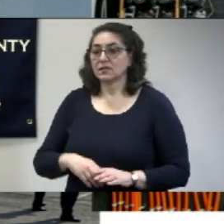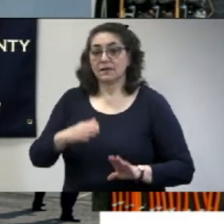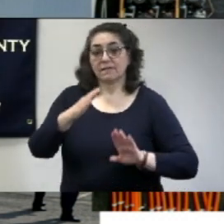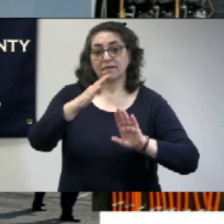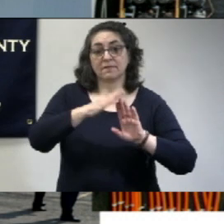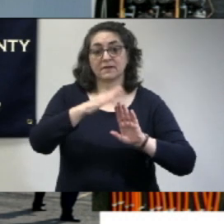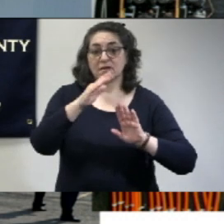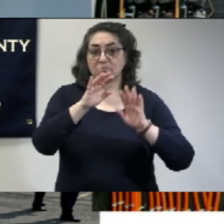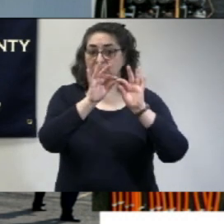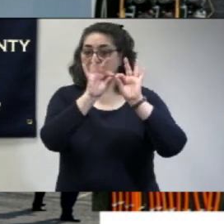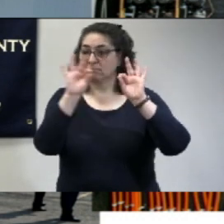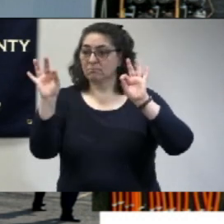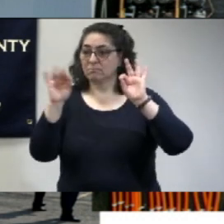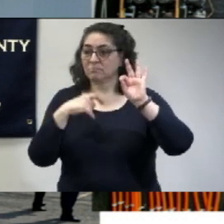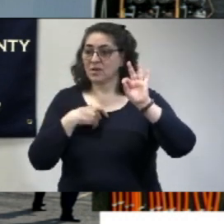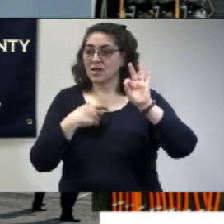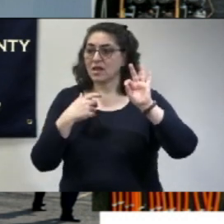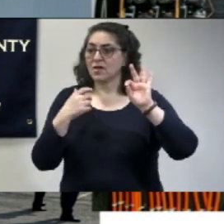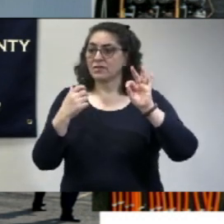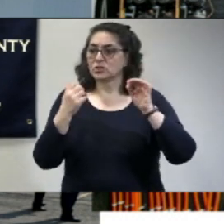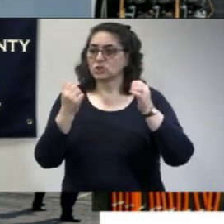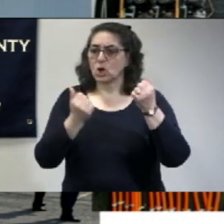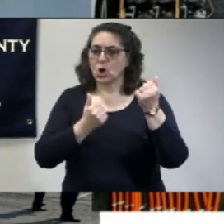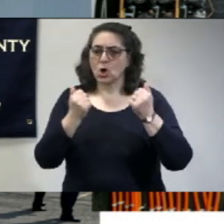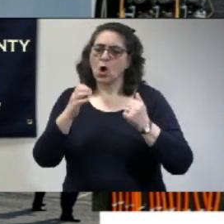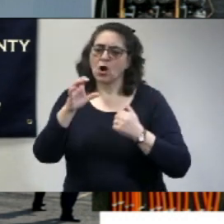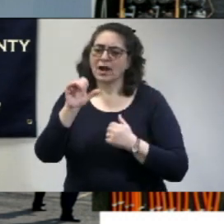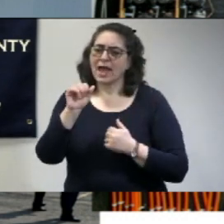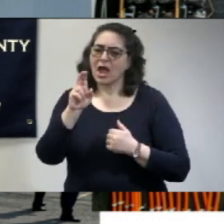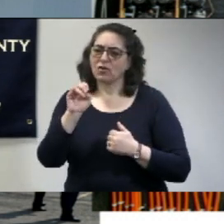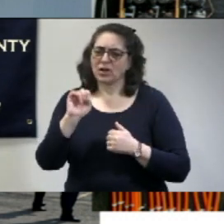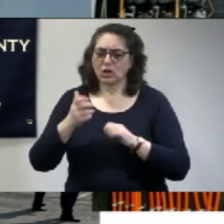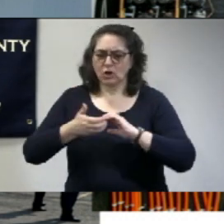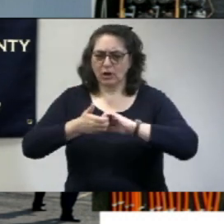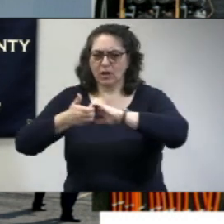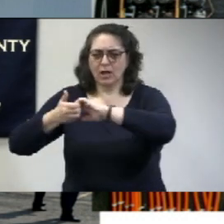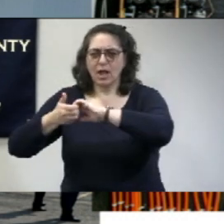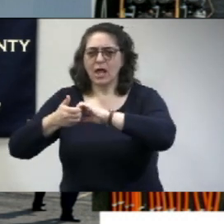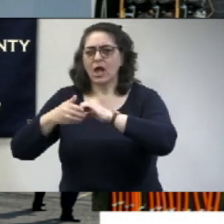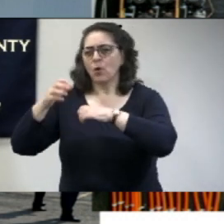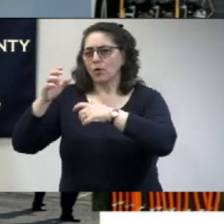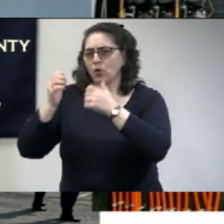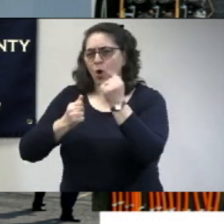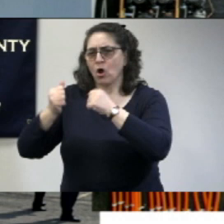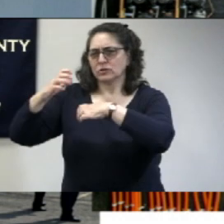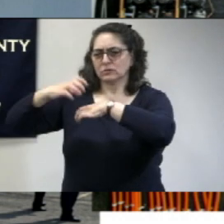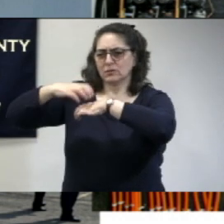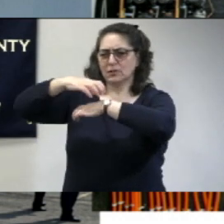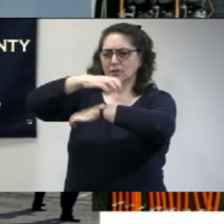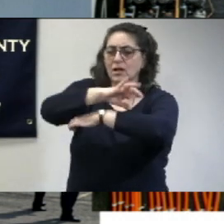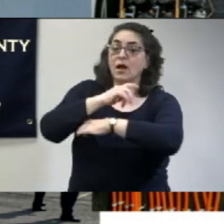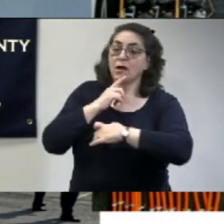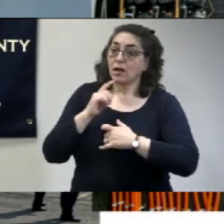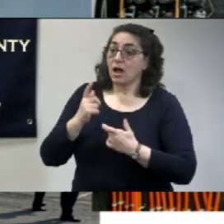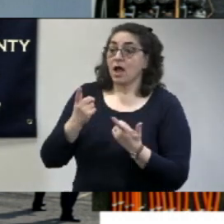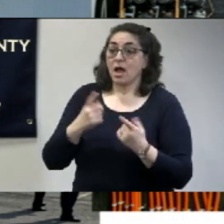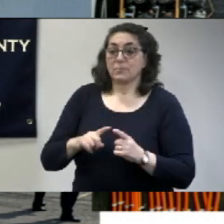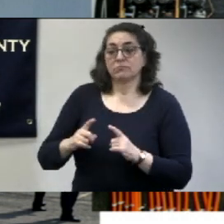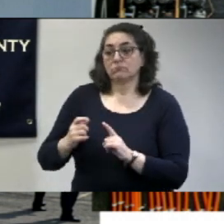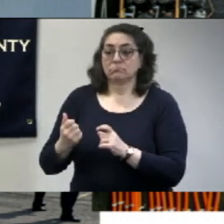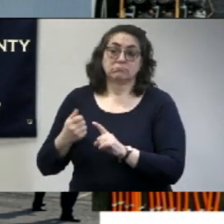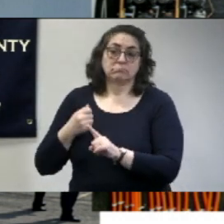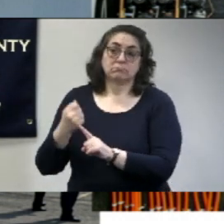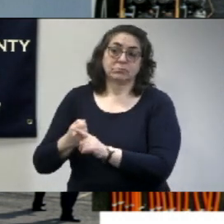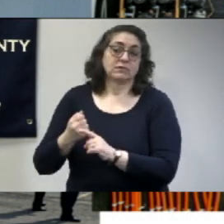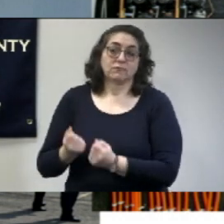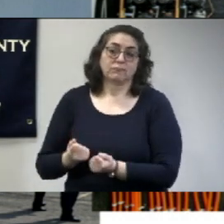a car carrier caught on fire on Route 80, right where it goes over the Passaic River by the